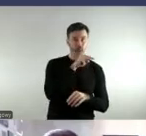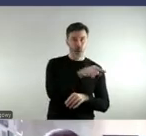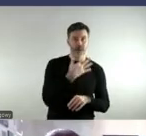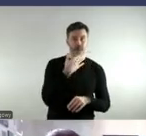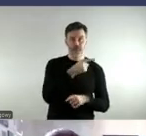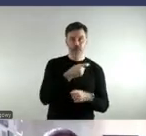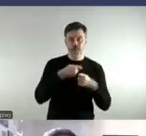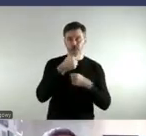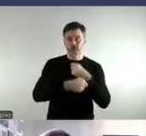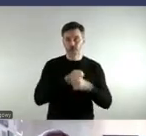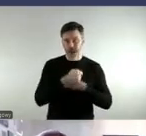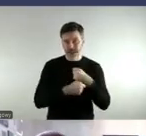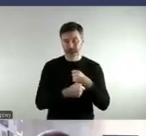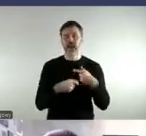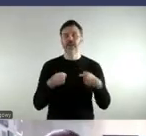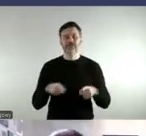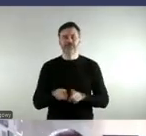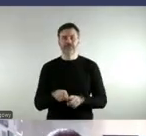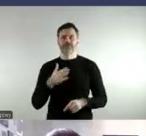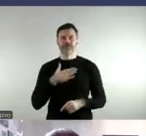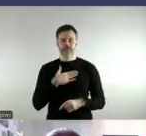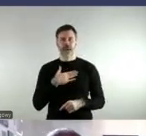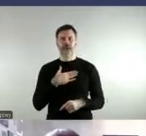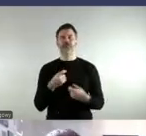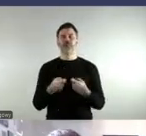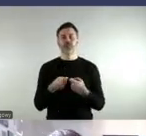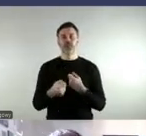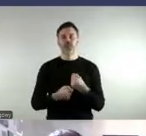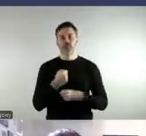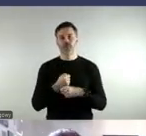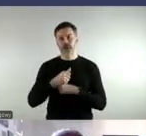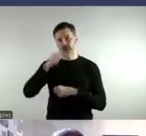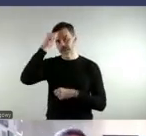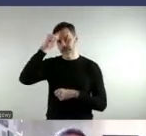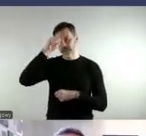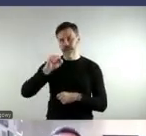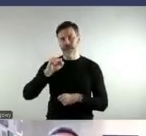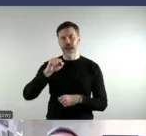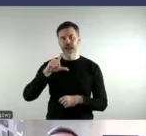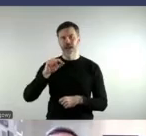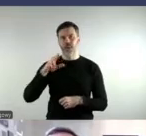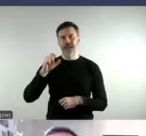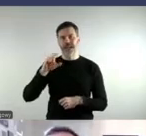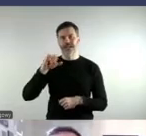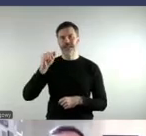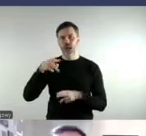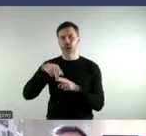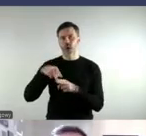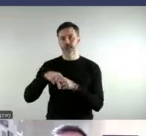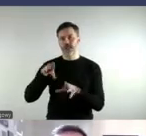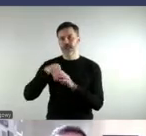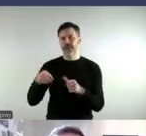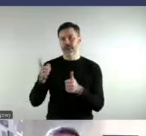other institutions, collaboration with local governments. We have this form of collaboration that is the